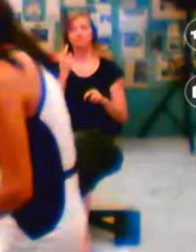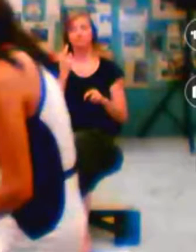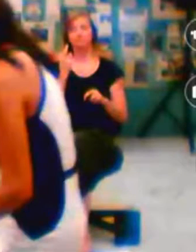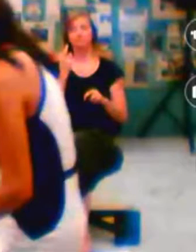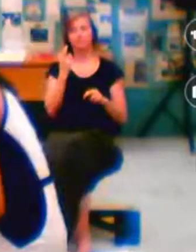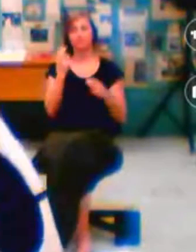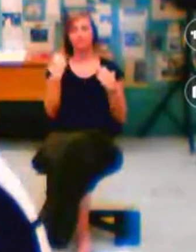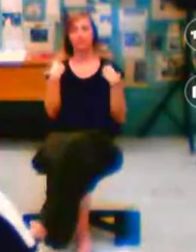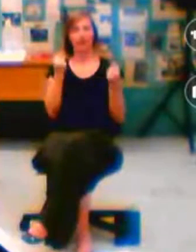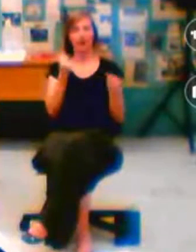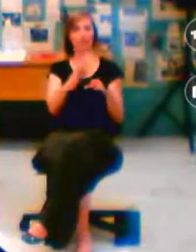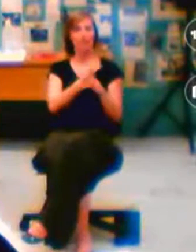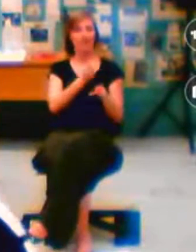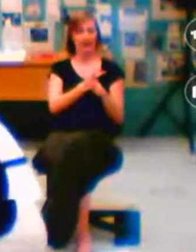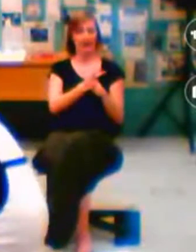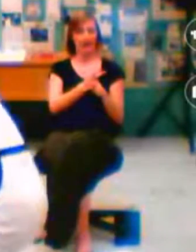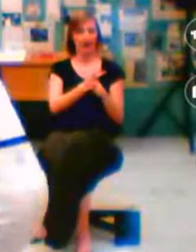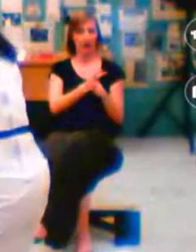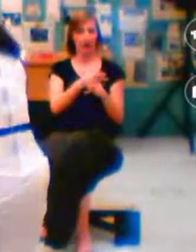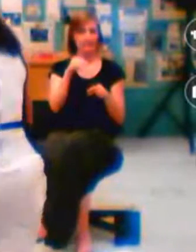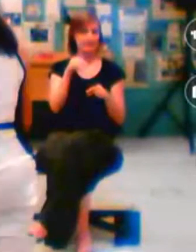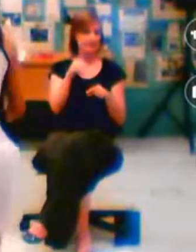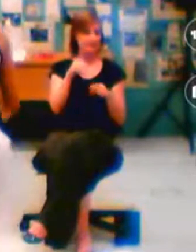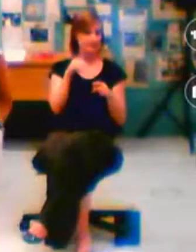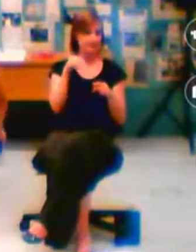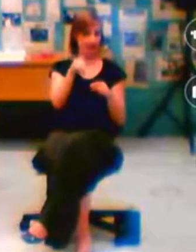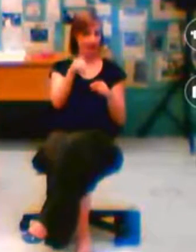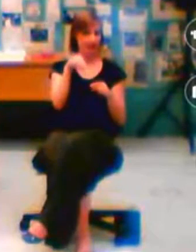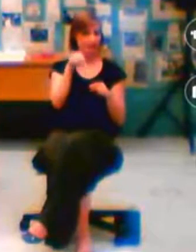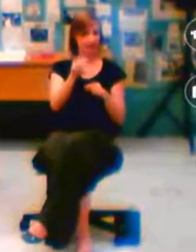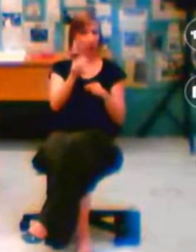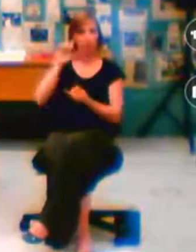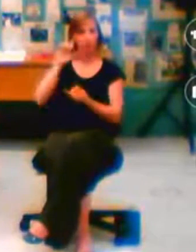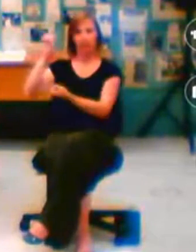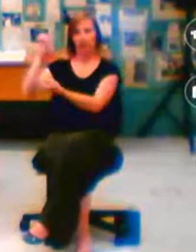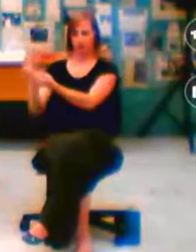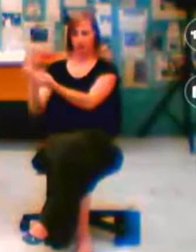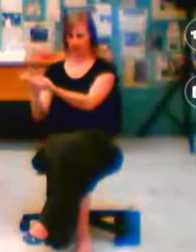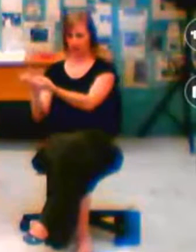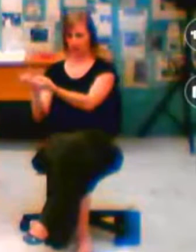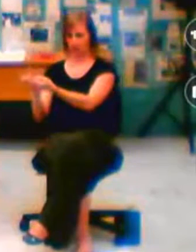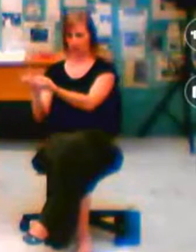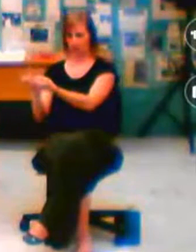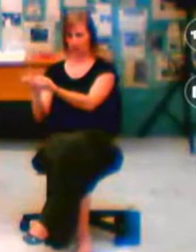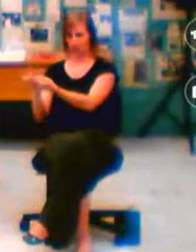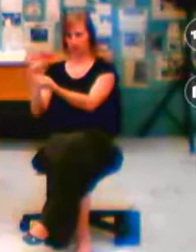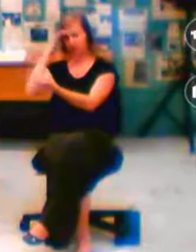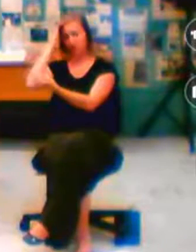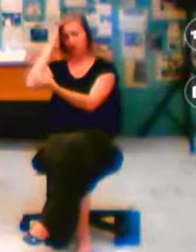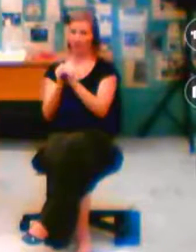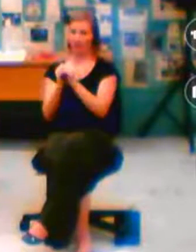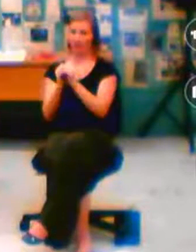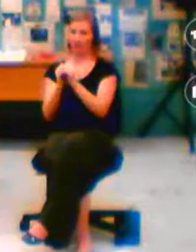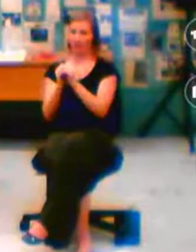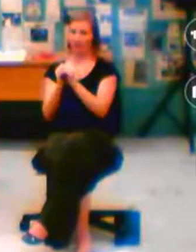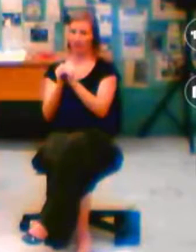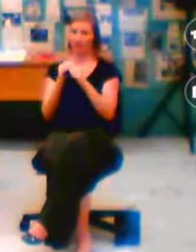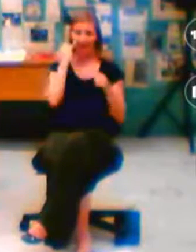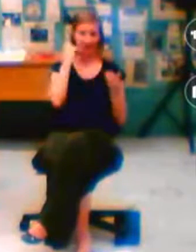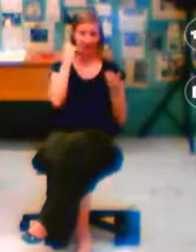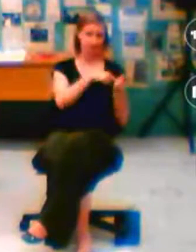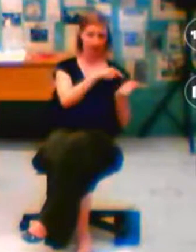It became apparent based on the fiscal analysis that our health care spending would